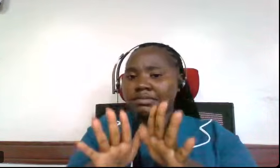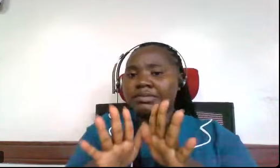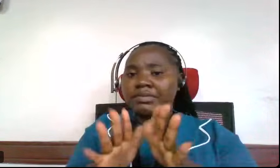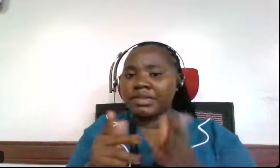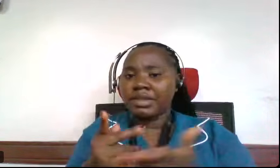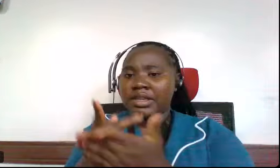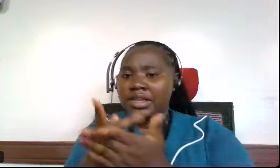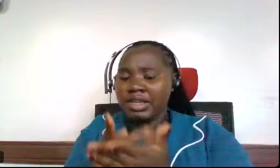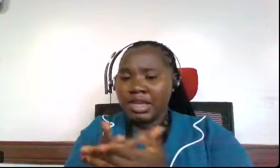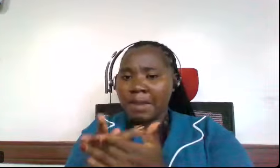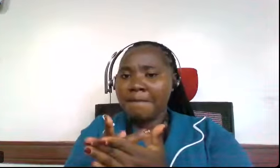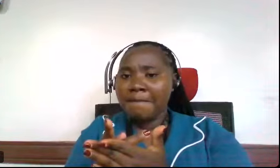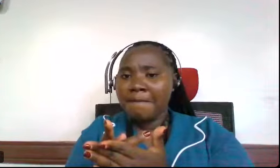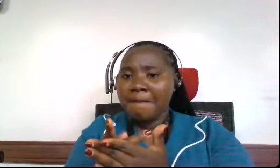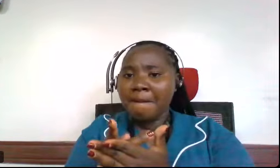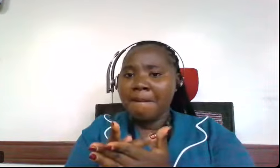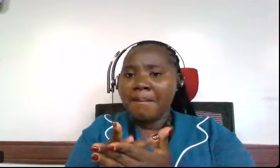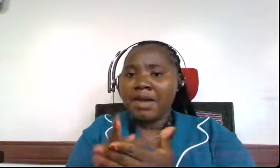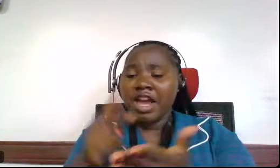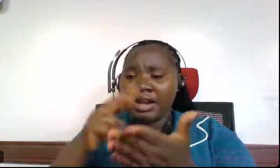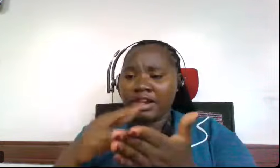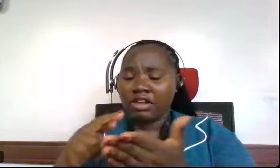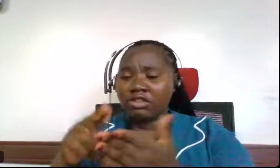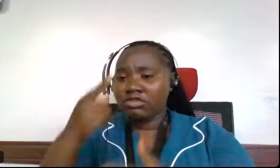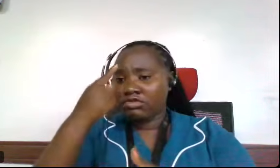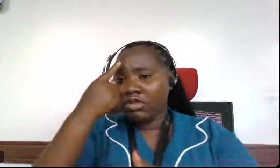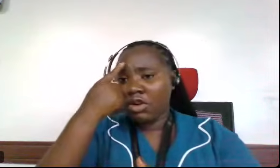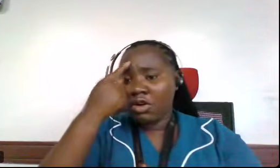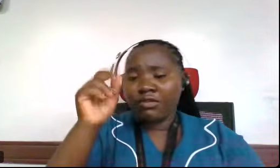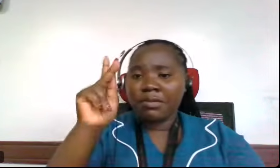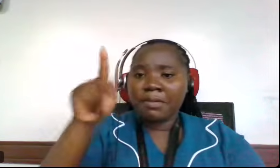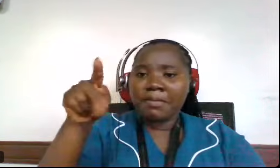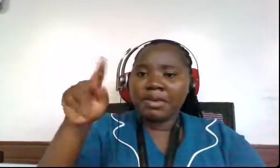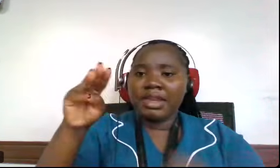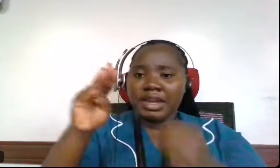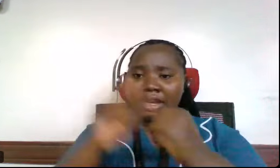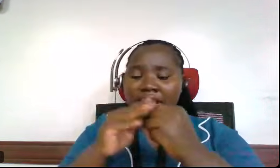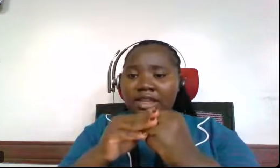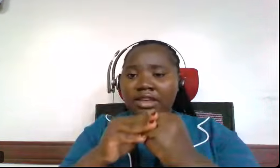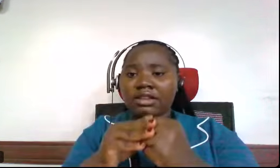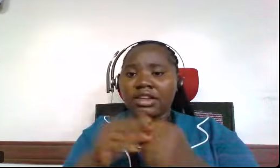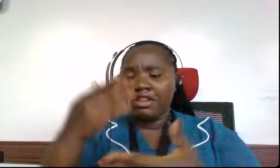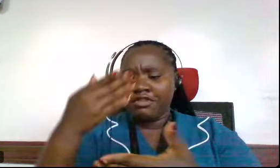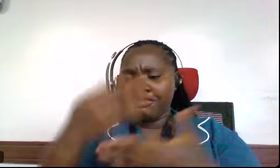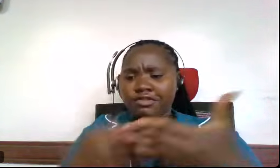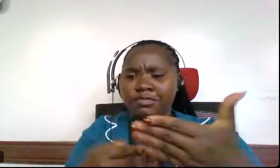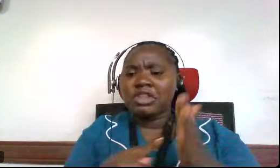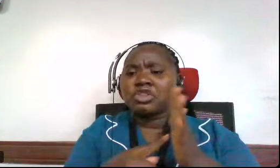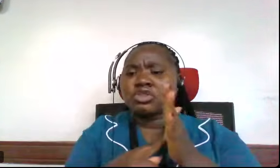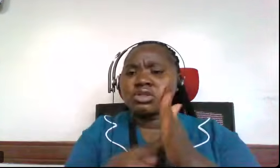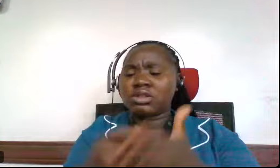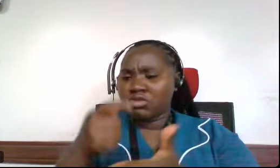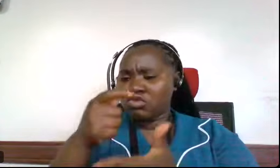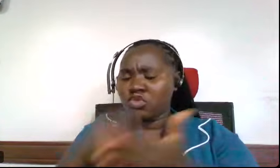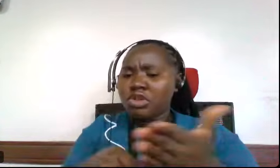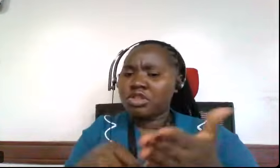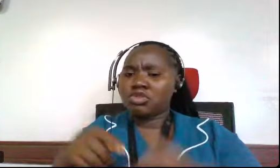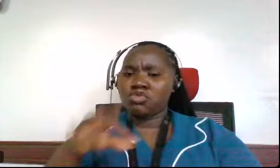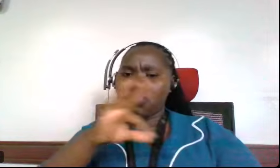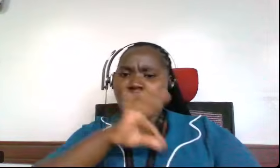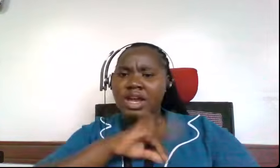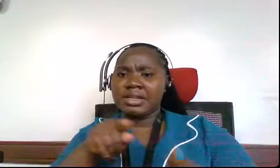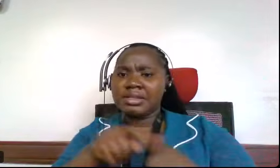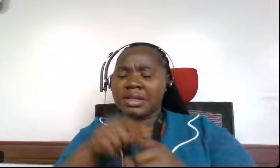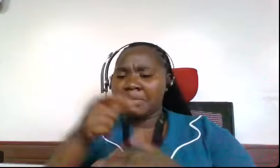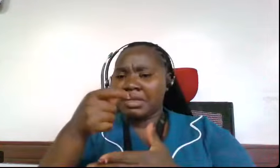form. Your P9 form is that document that shows a summary of what you paid and any deductions done by your employer within the